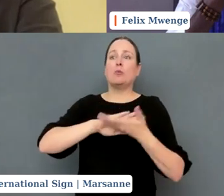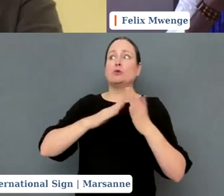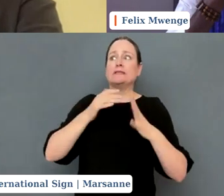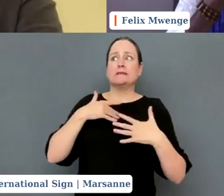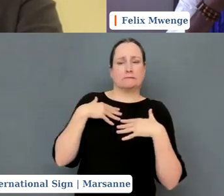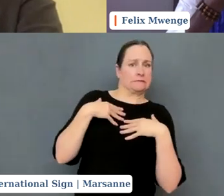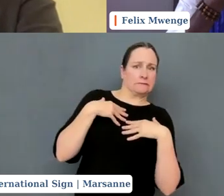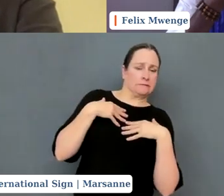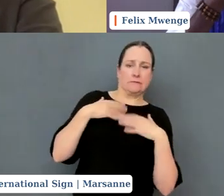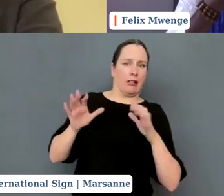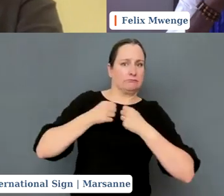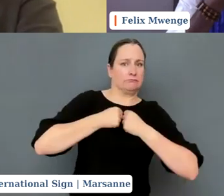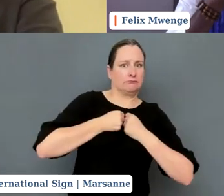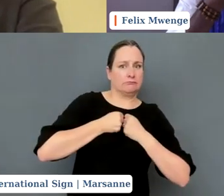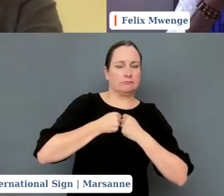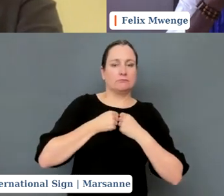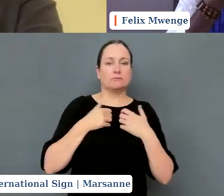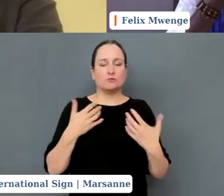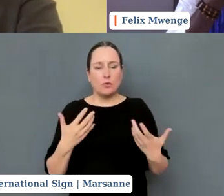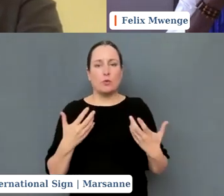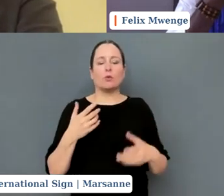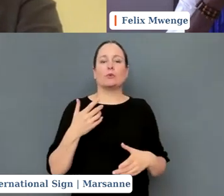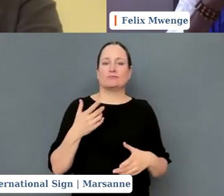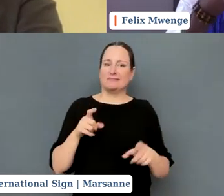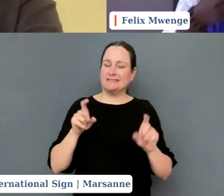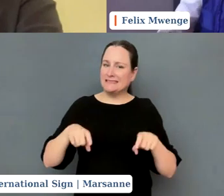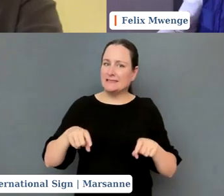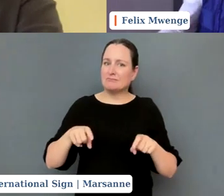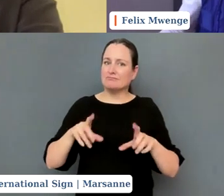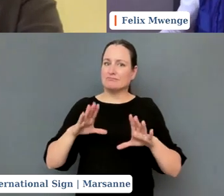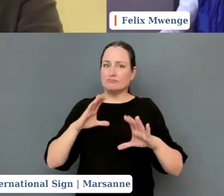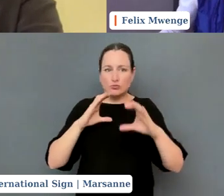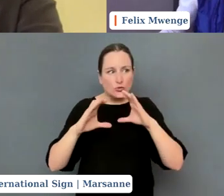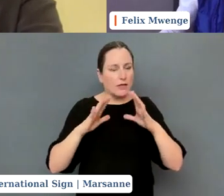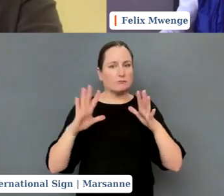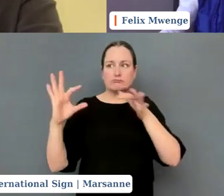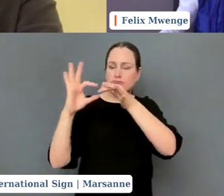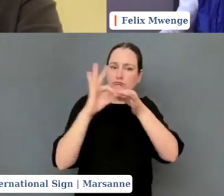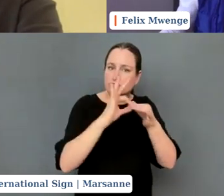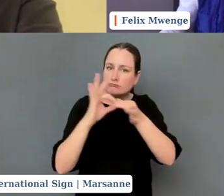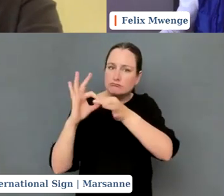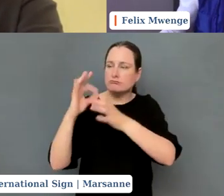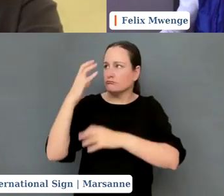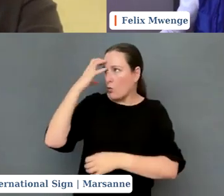collaboration between civil society and the government, we don't have